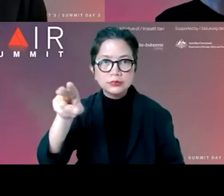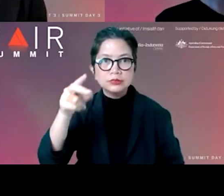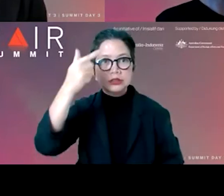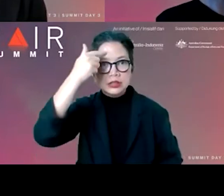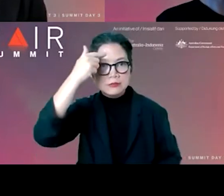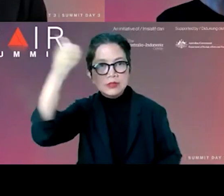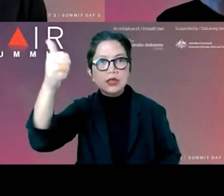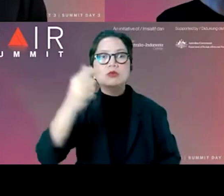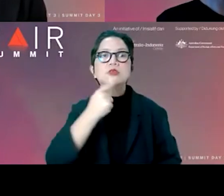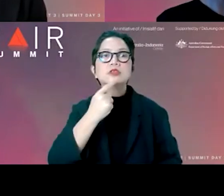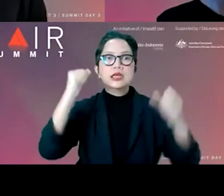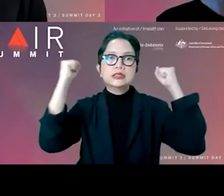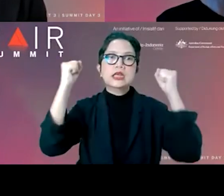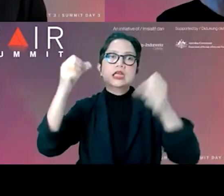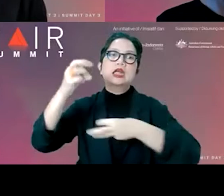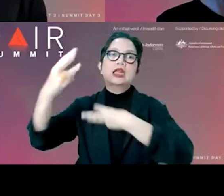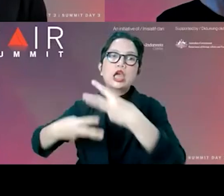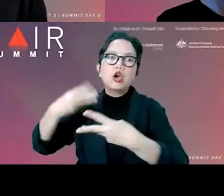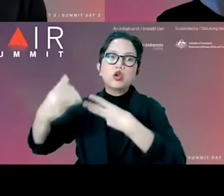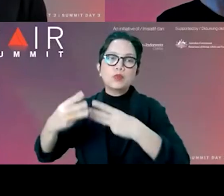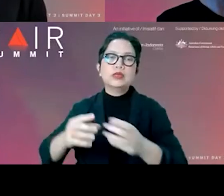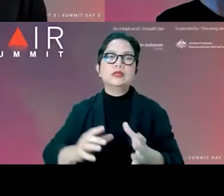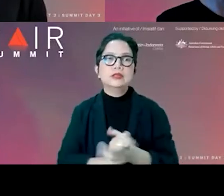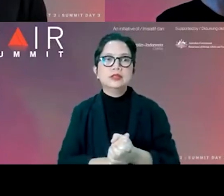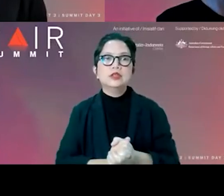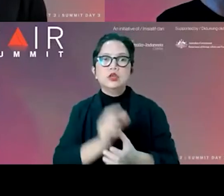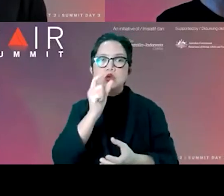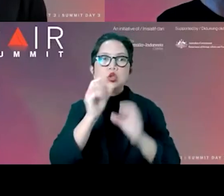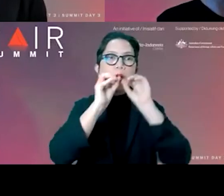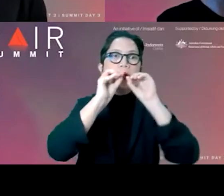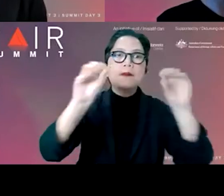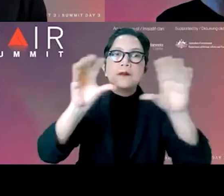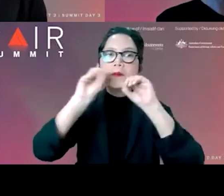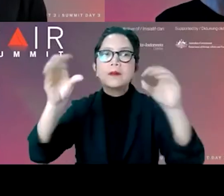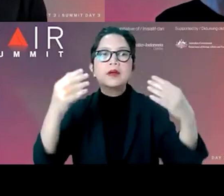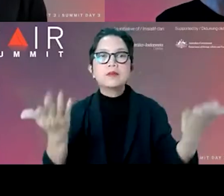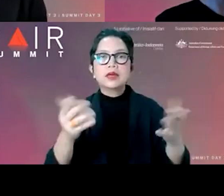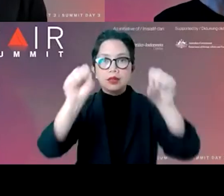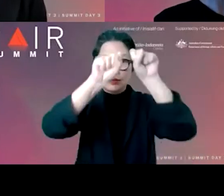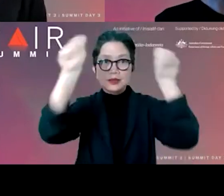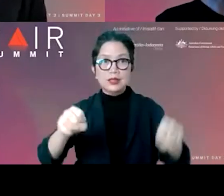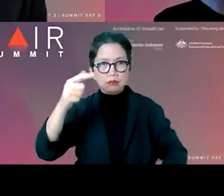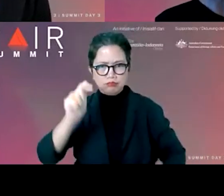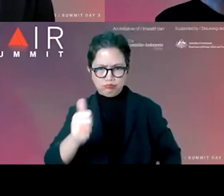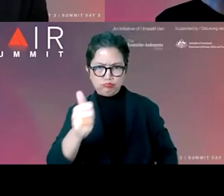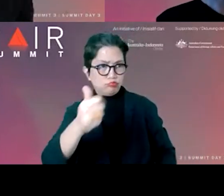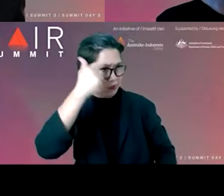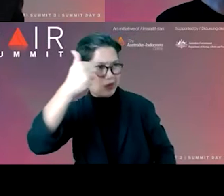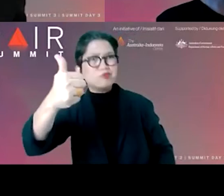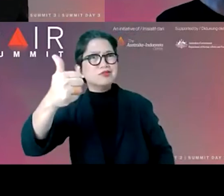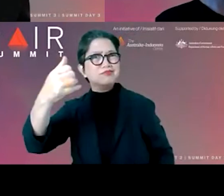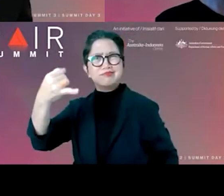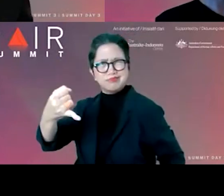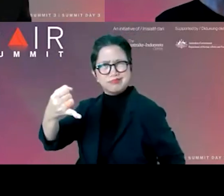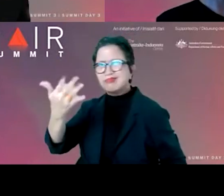that stuff. To tell us, you know, whether our model made any sense or not. So, but we had an idea of what the